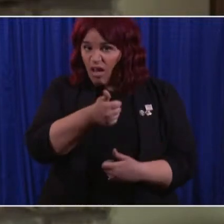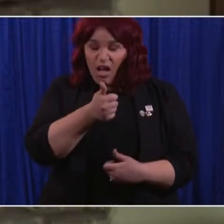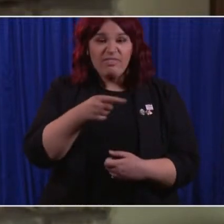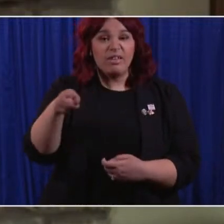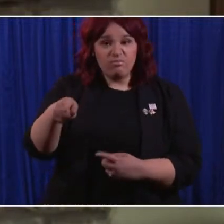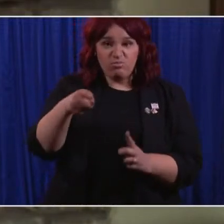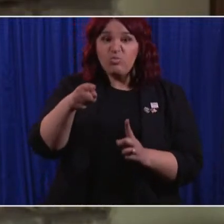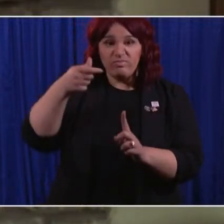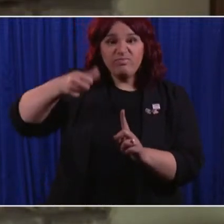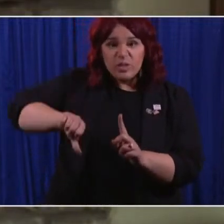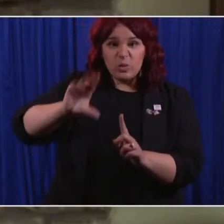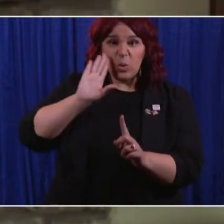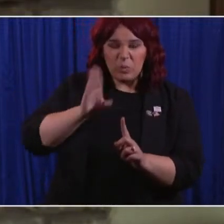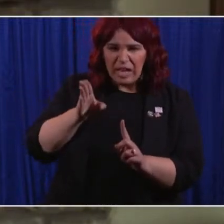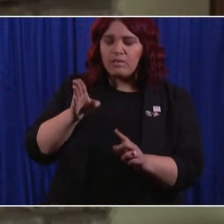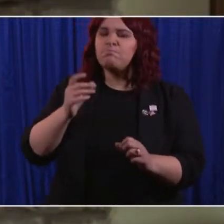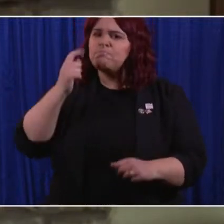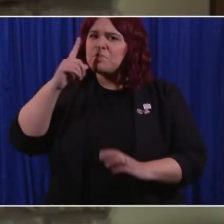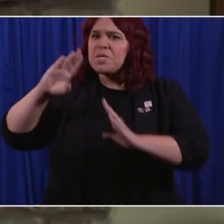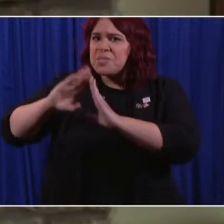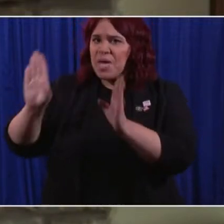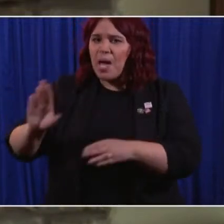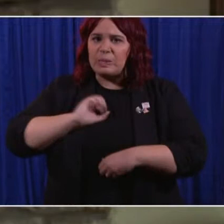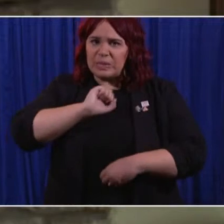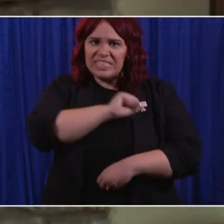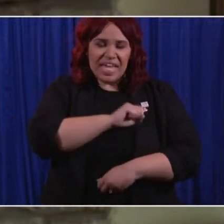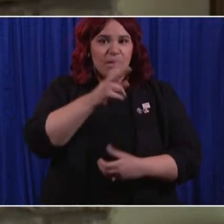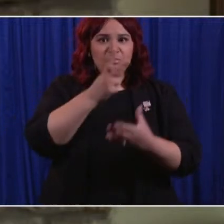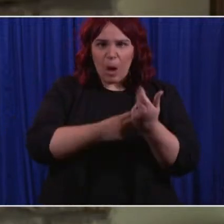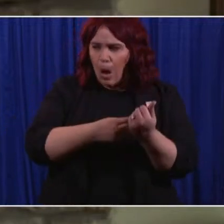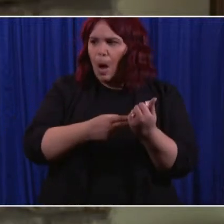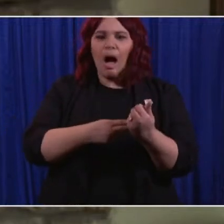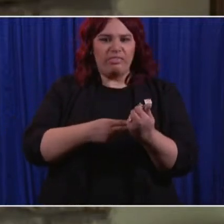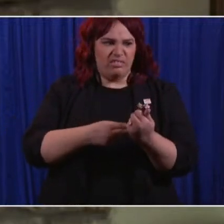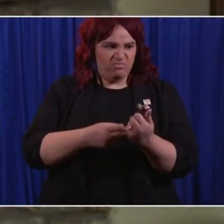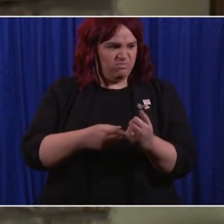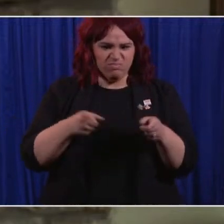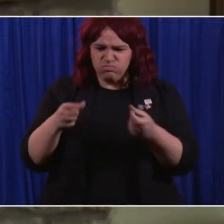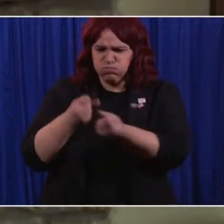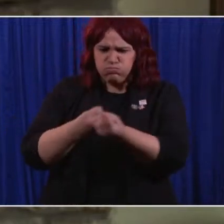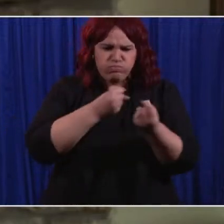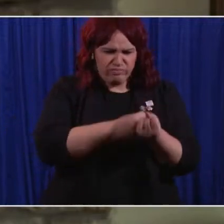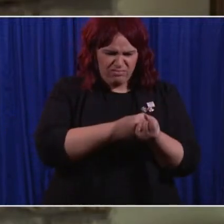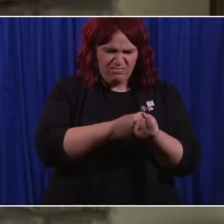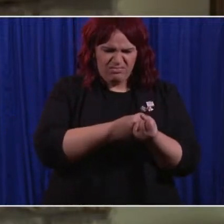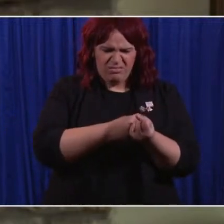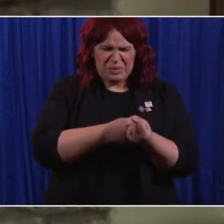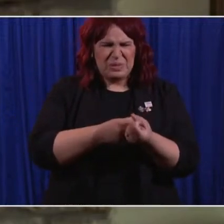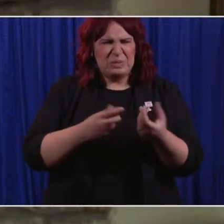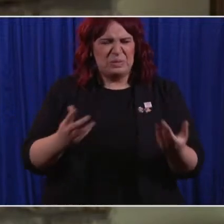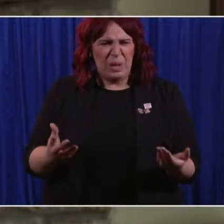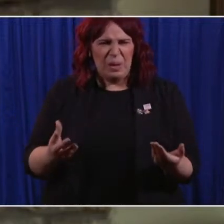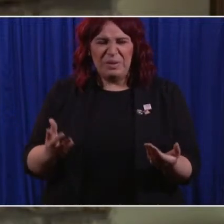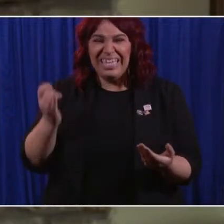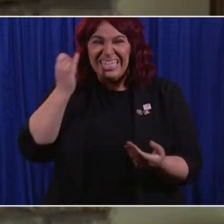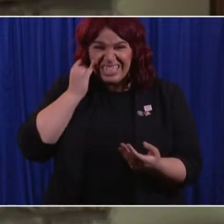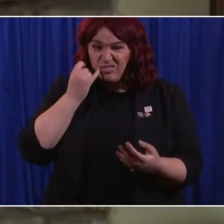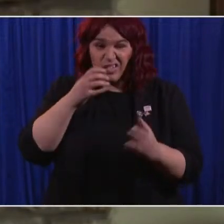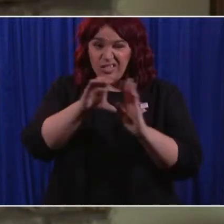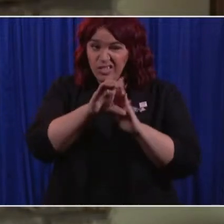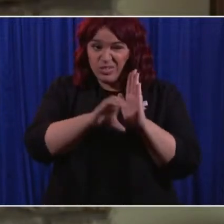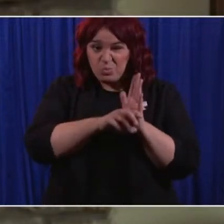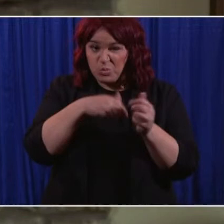that veto in both House and Senate. So if it's unconstitutional, is a legal solution or challenge for